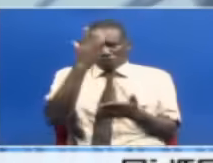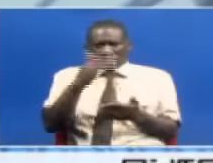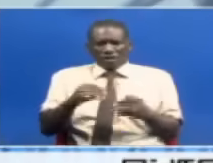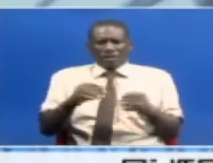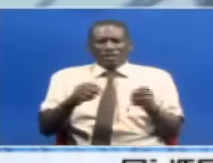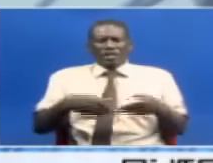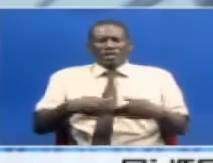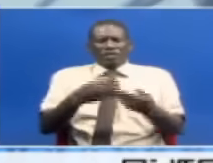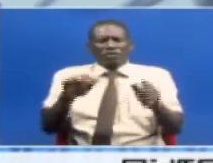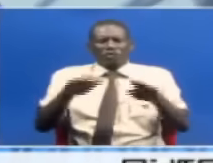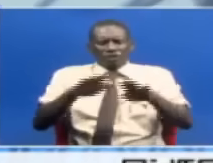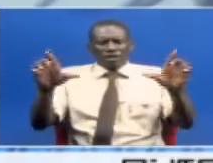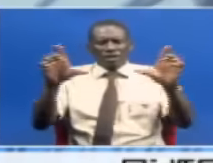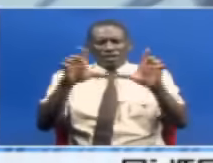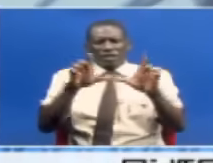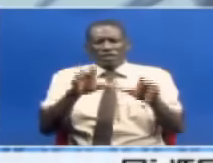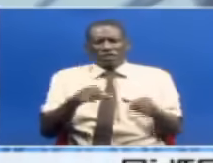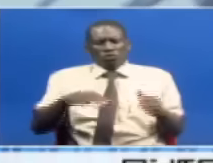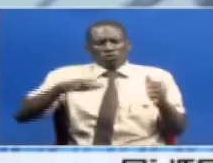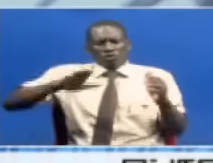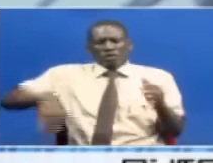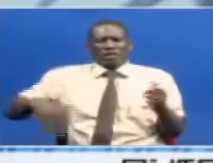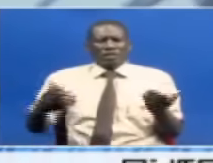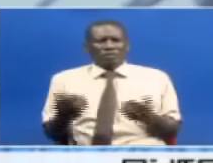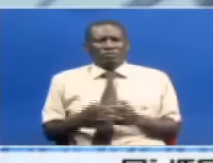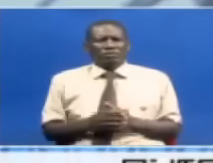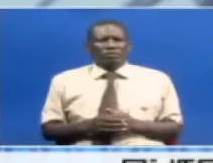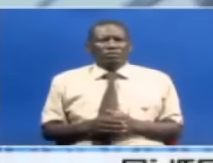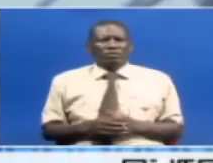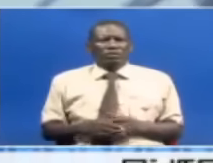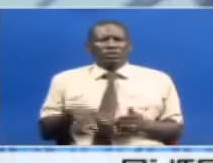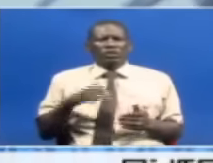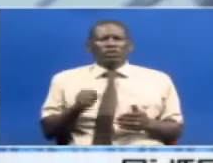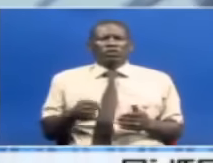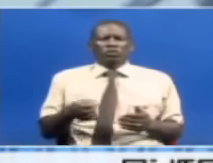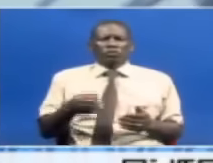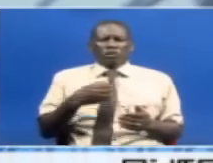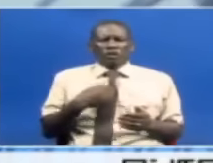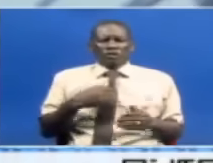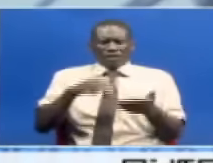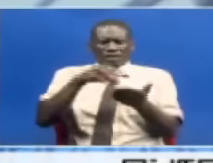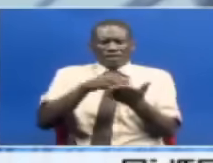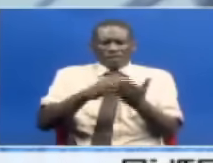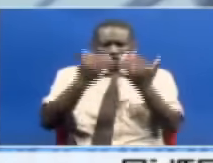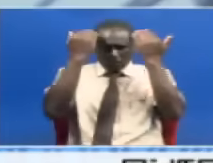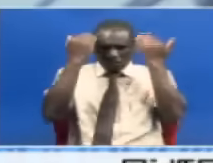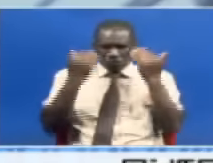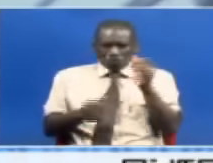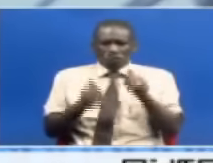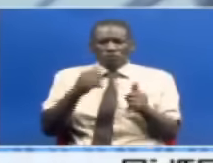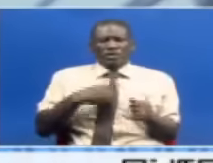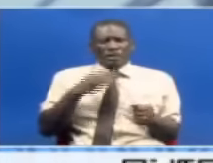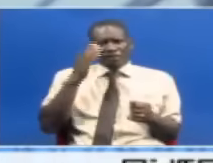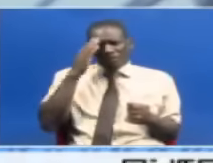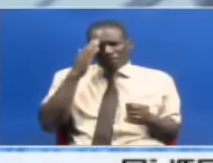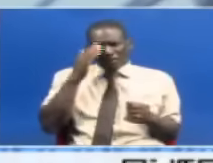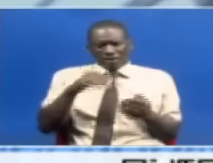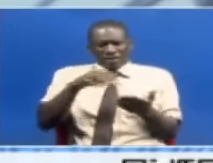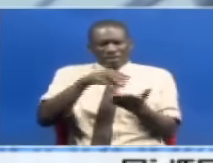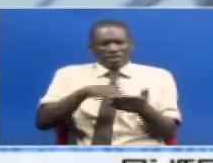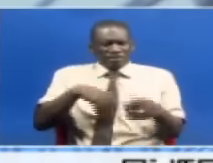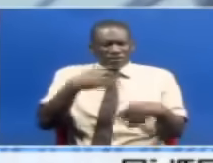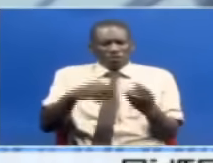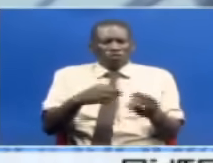titles are not over. So there is a pending case, which I think had run for some